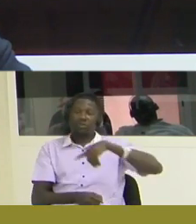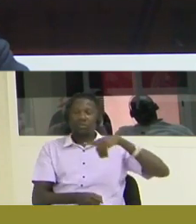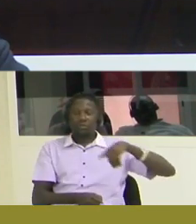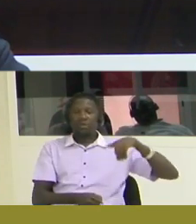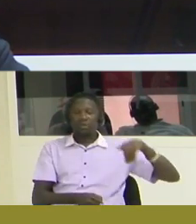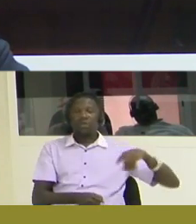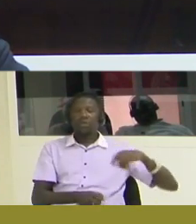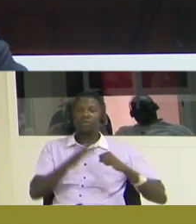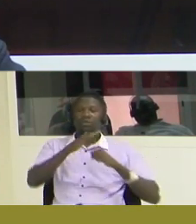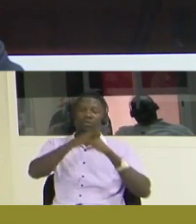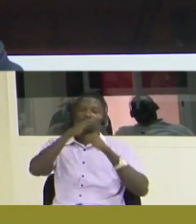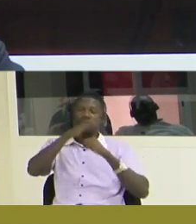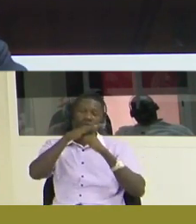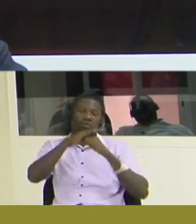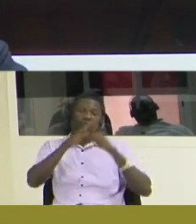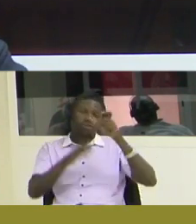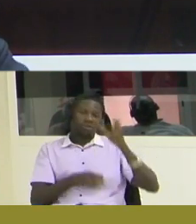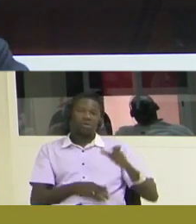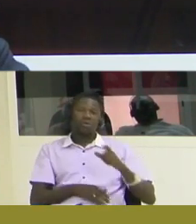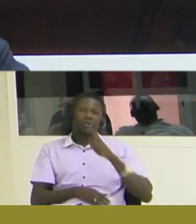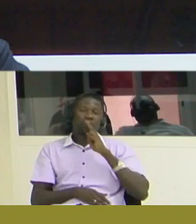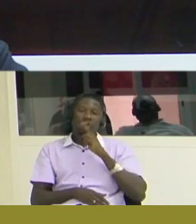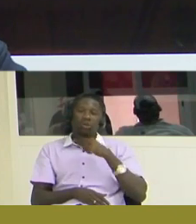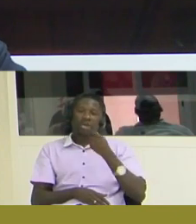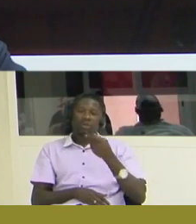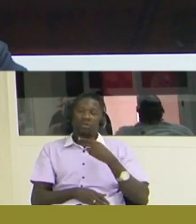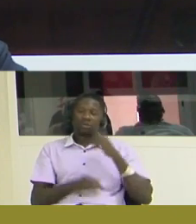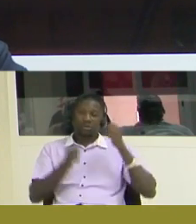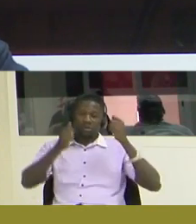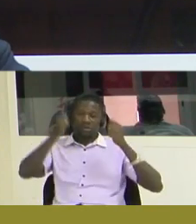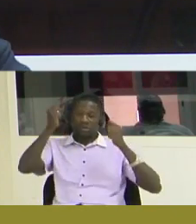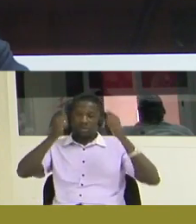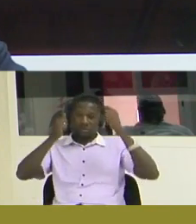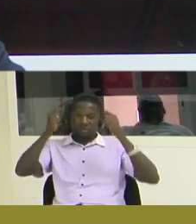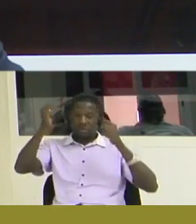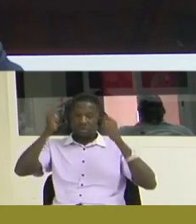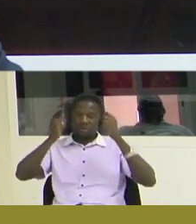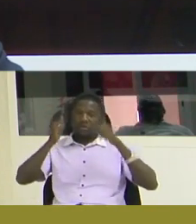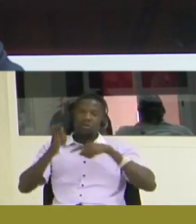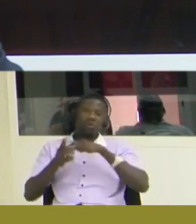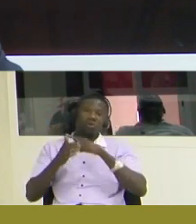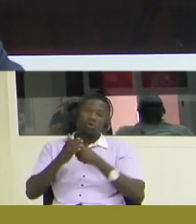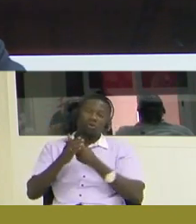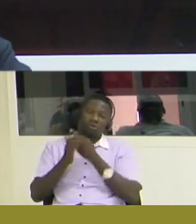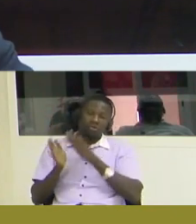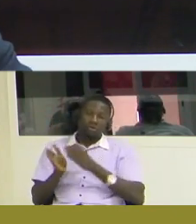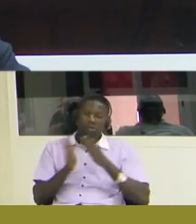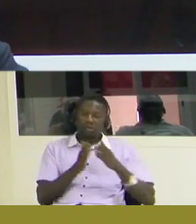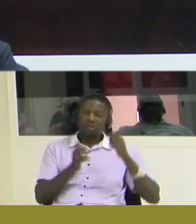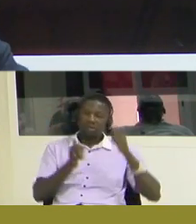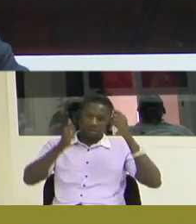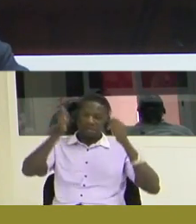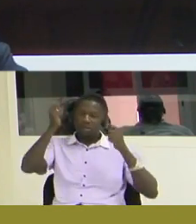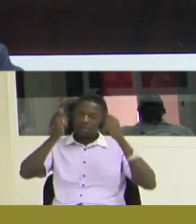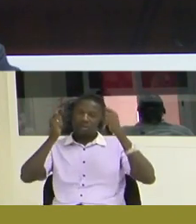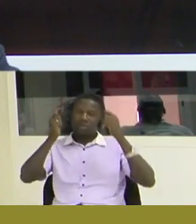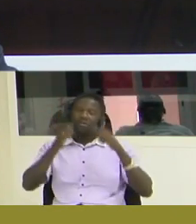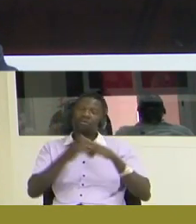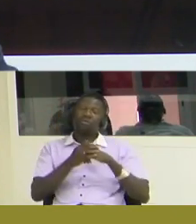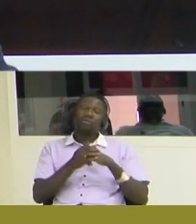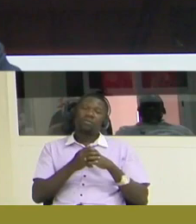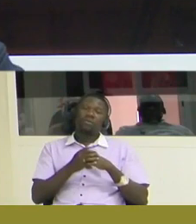supporters who are alleged to have been demonstrating or planning a demonstration and